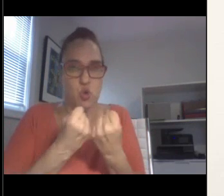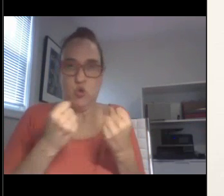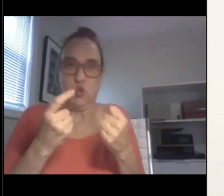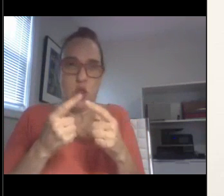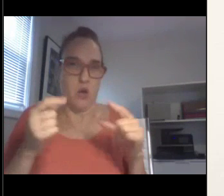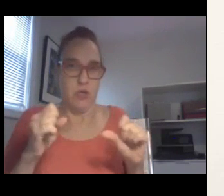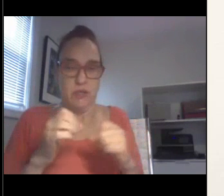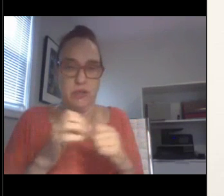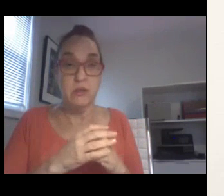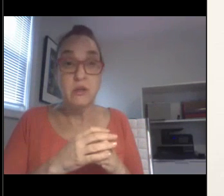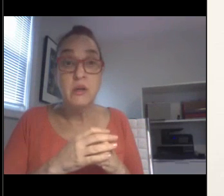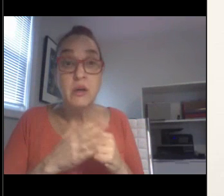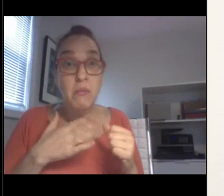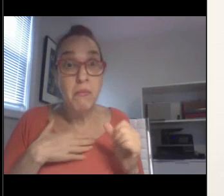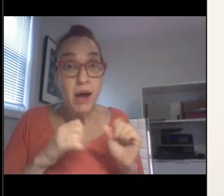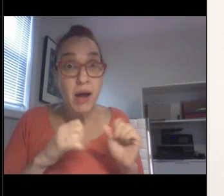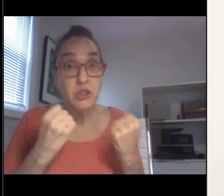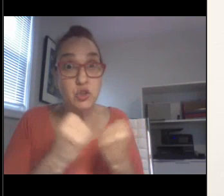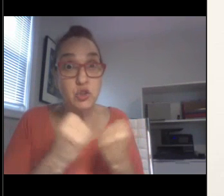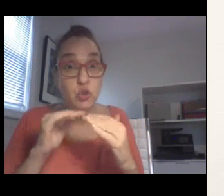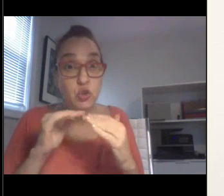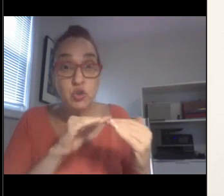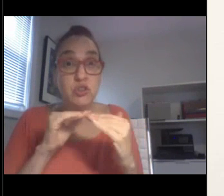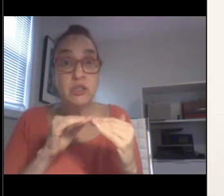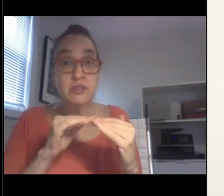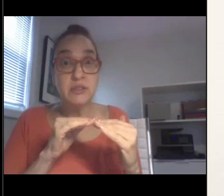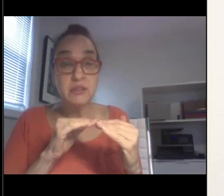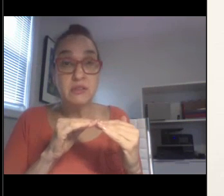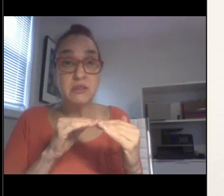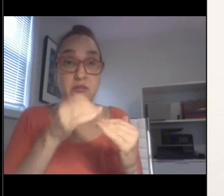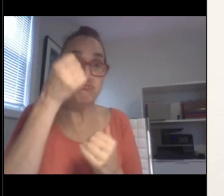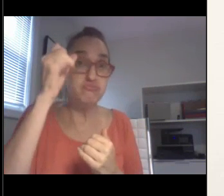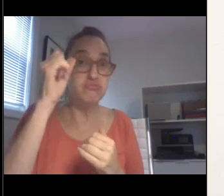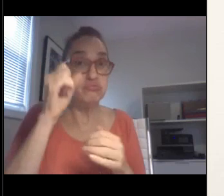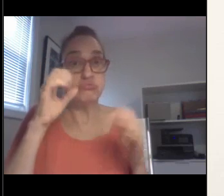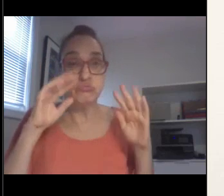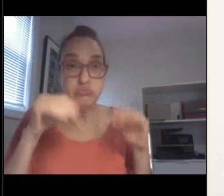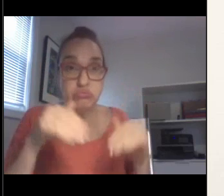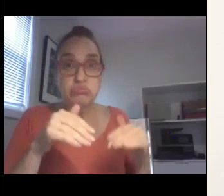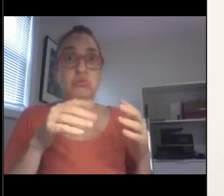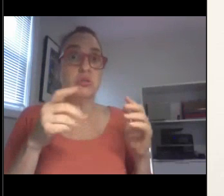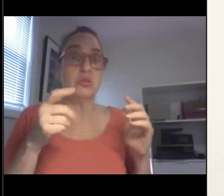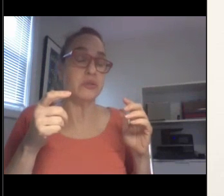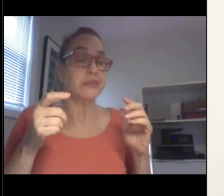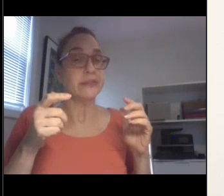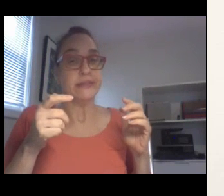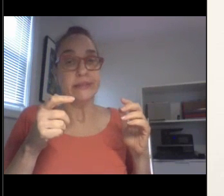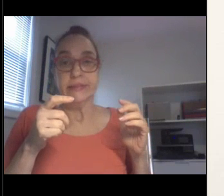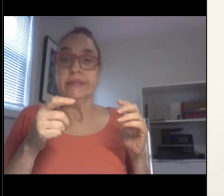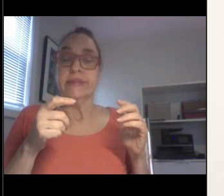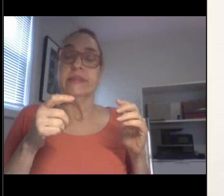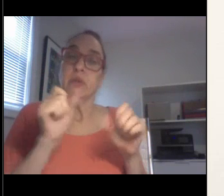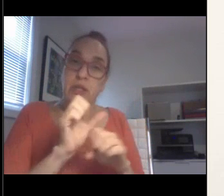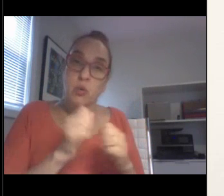My social justice work is separate from my linguistics work. So the idea of working with or centering peoples of